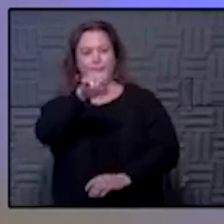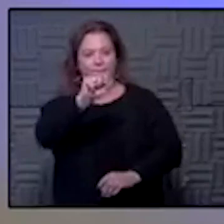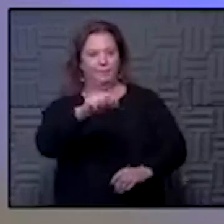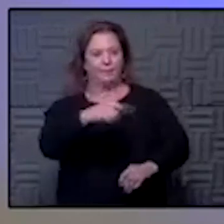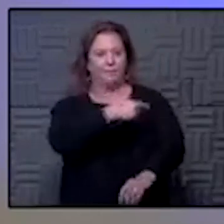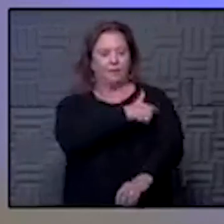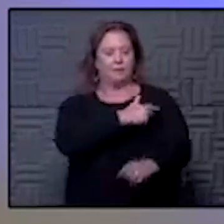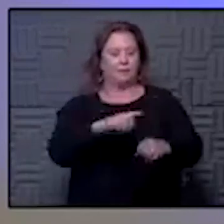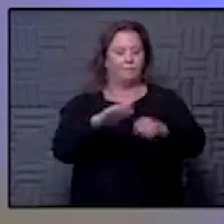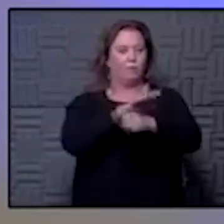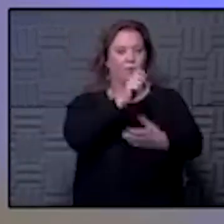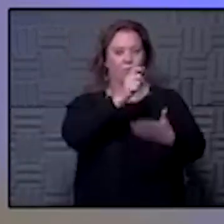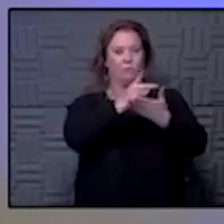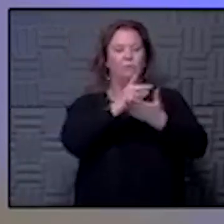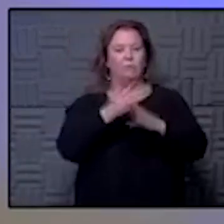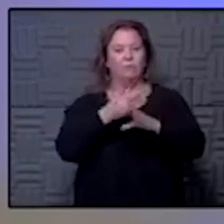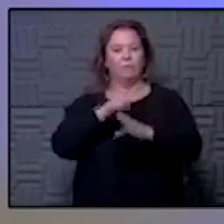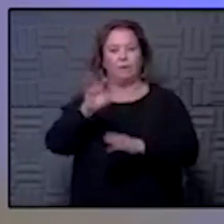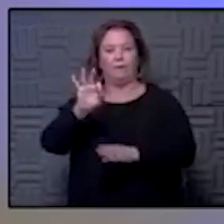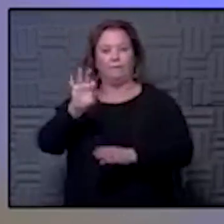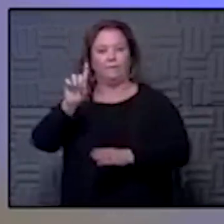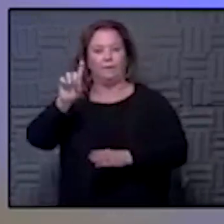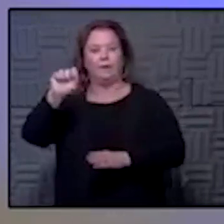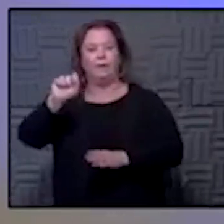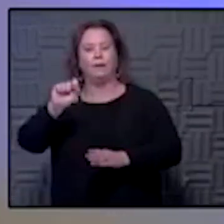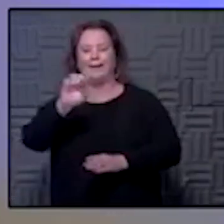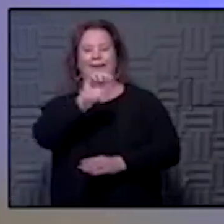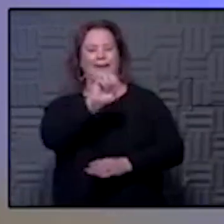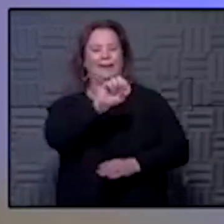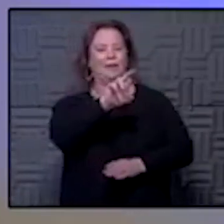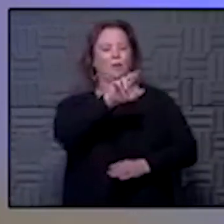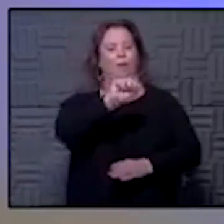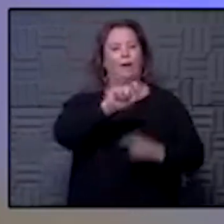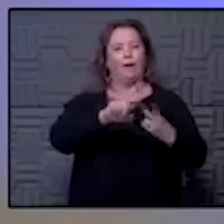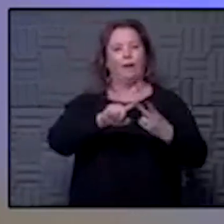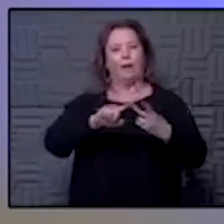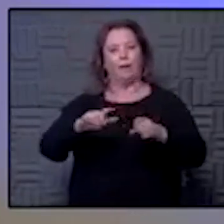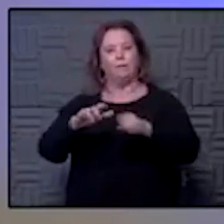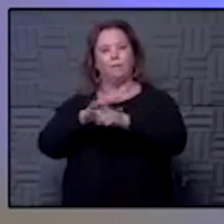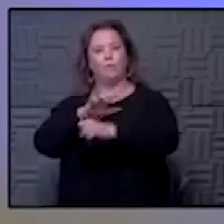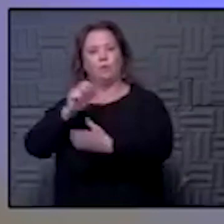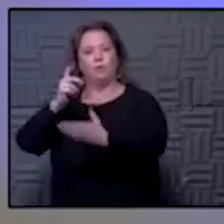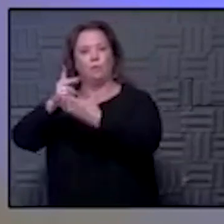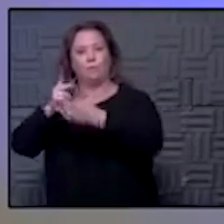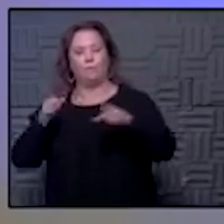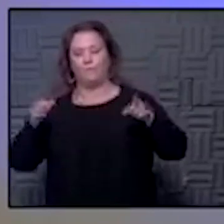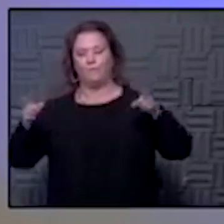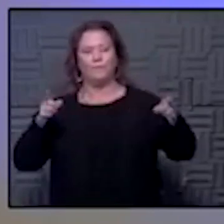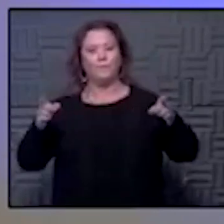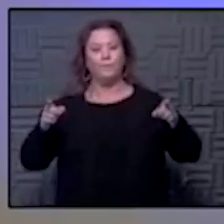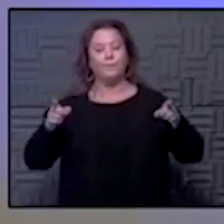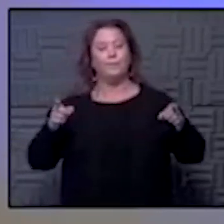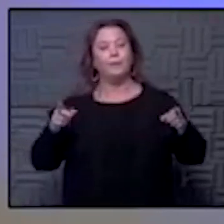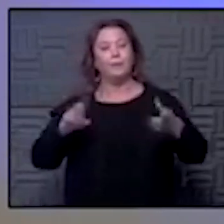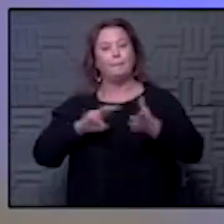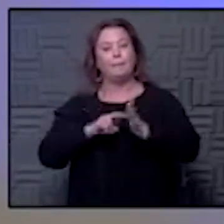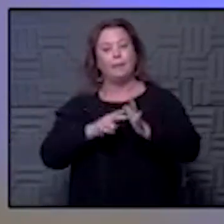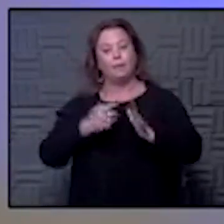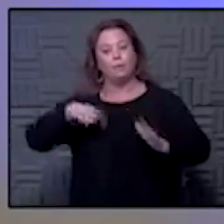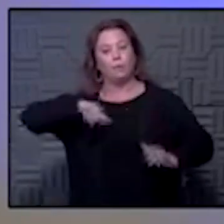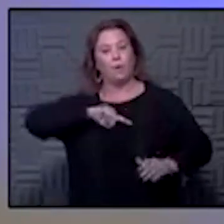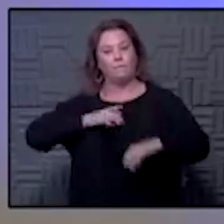Okay. It's a key difference between the EUA and full approval. And that key difference is once we have